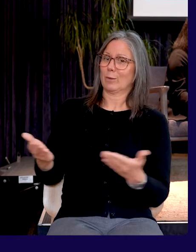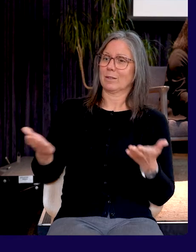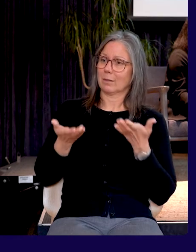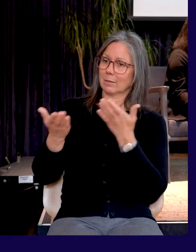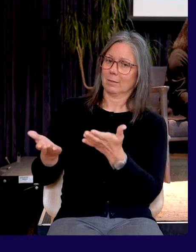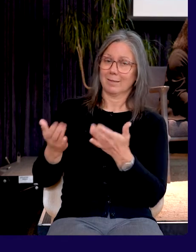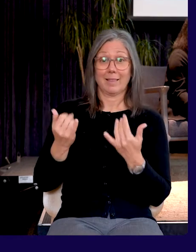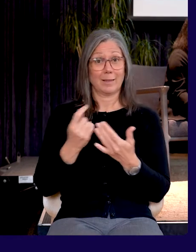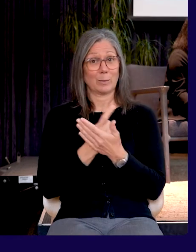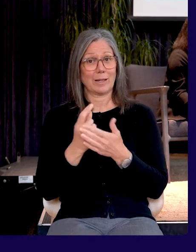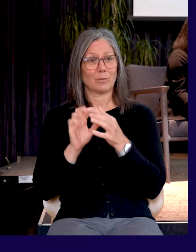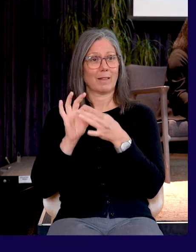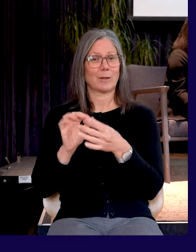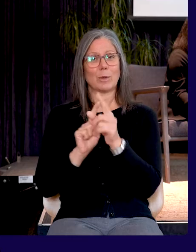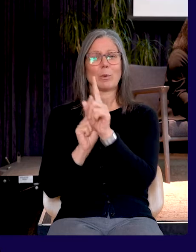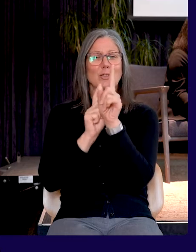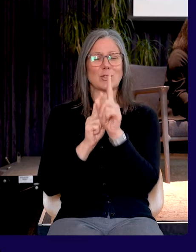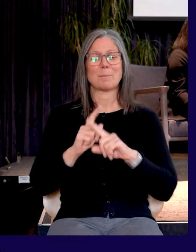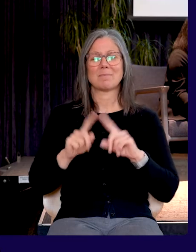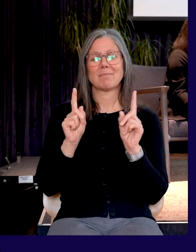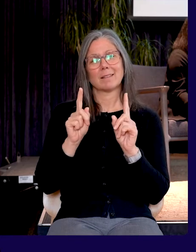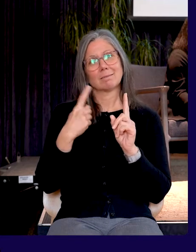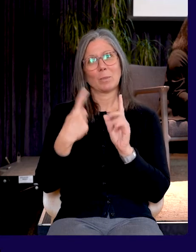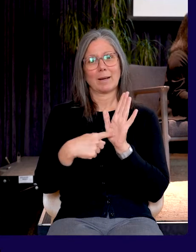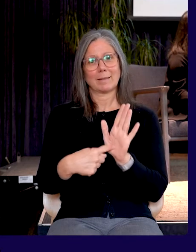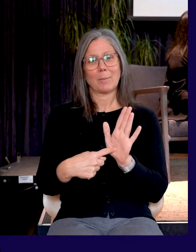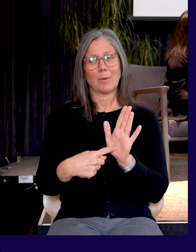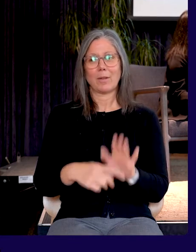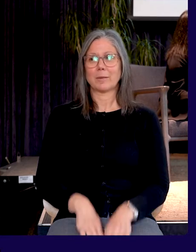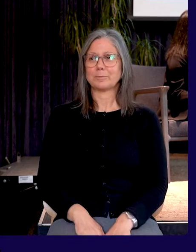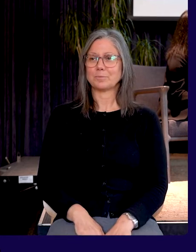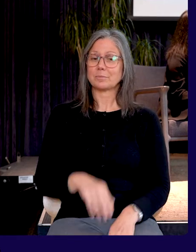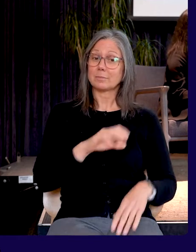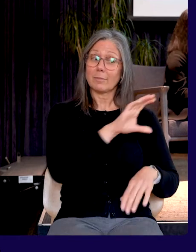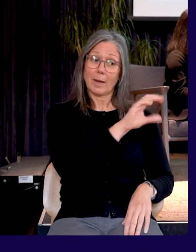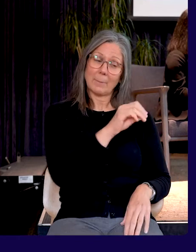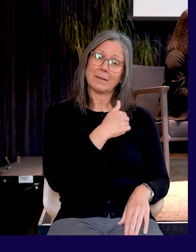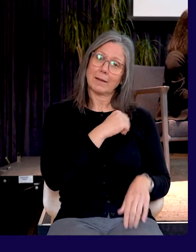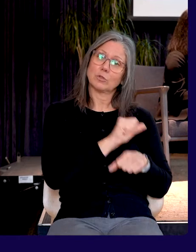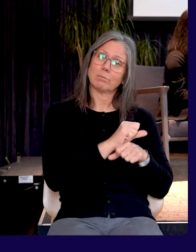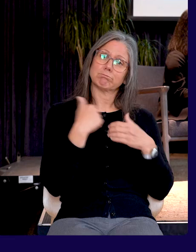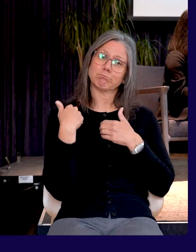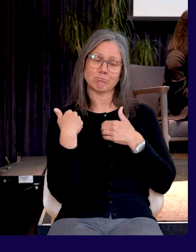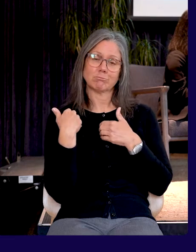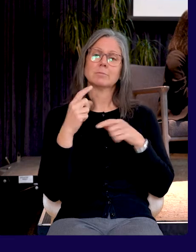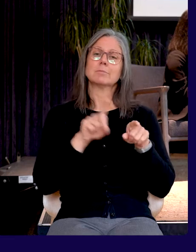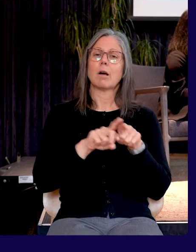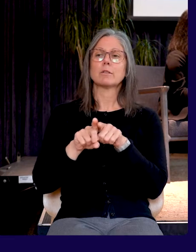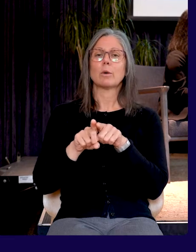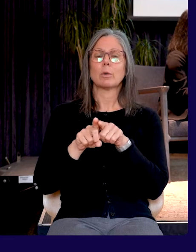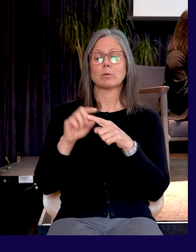out actually this week about apprenticeship as just one example. But I think it's, employers have a job to do, and in addition to